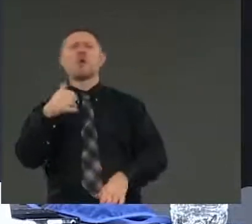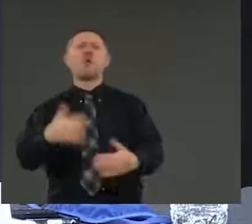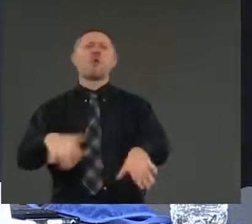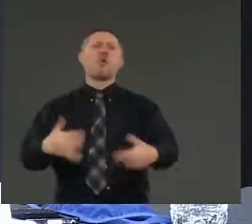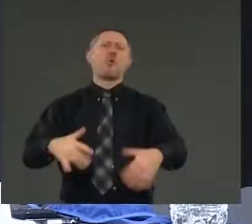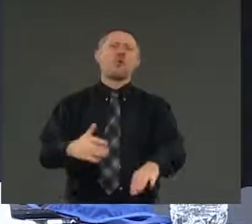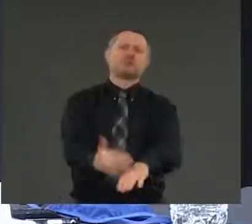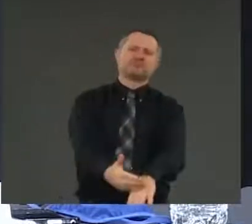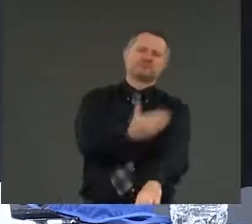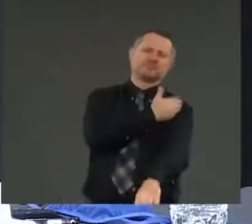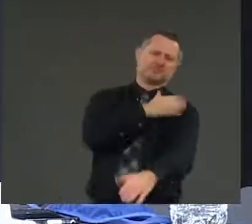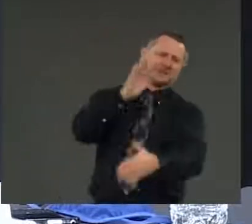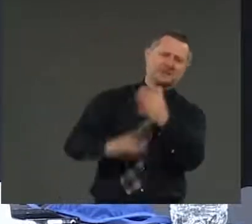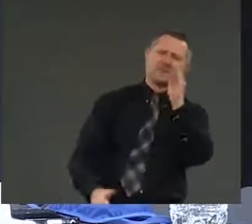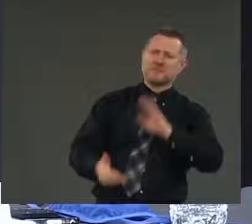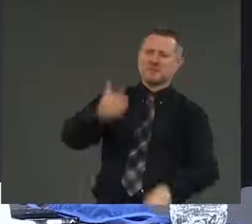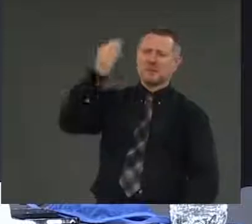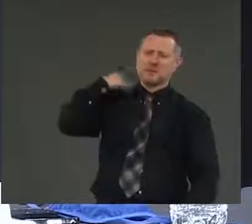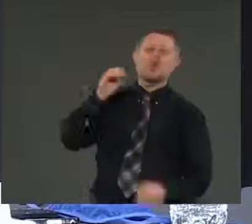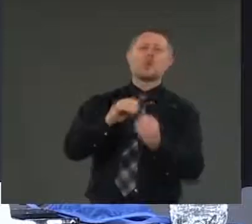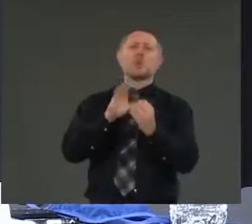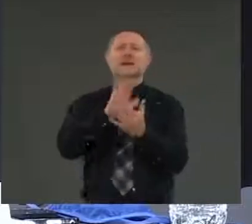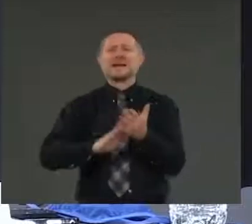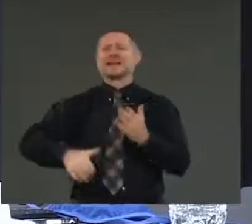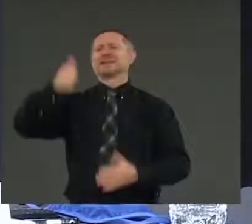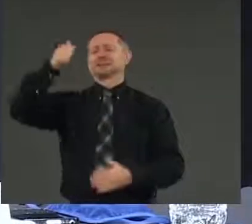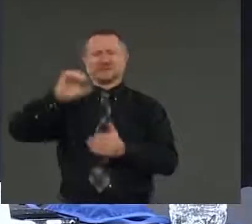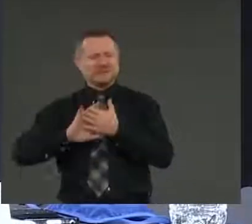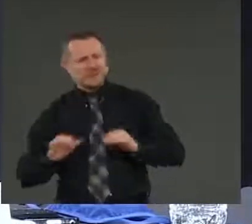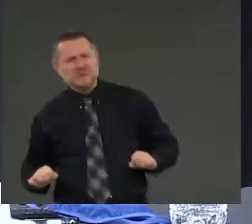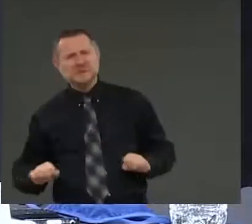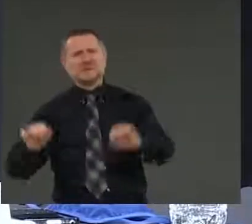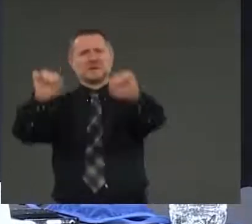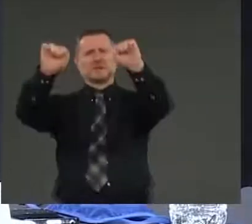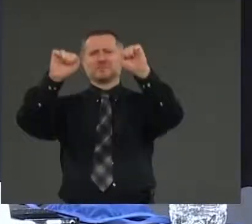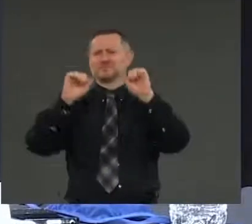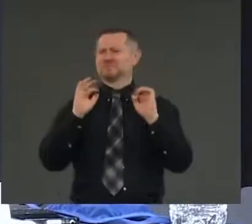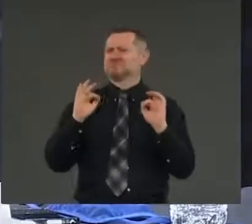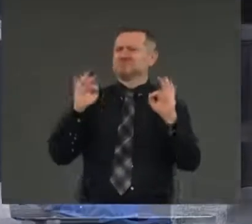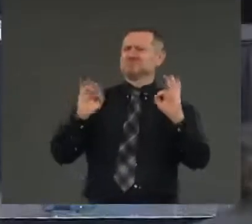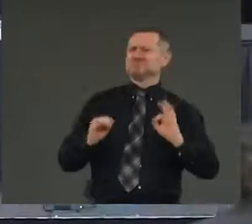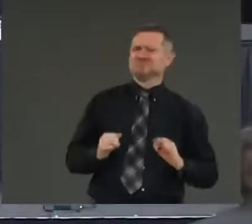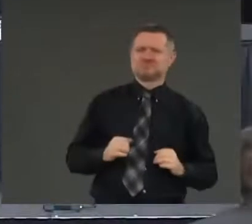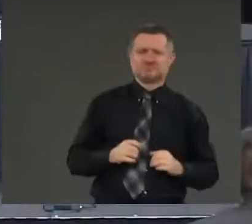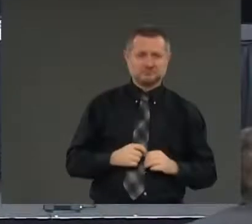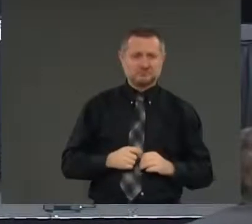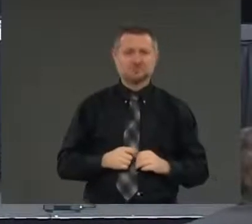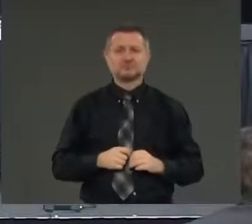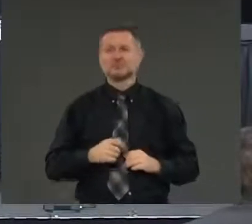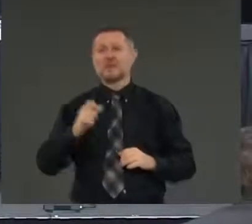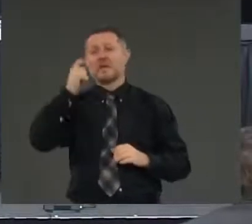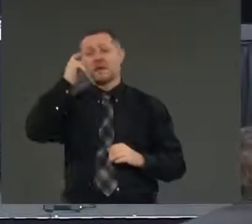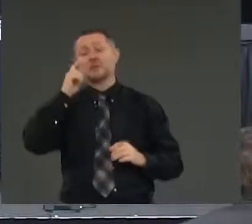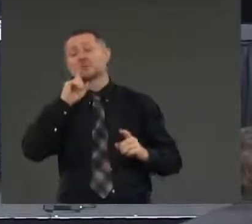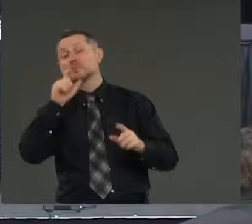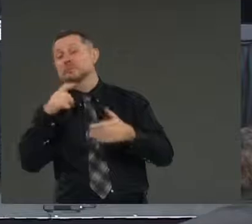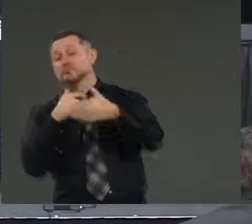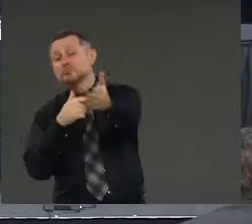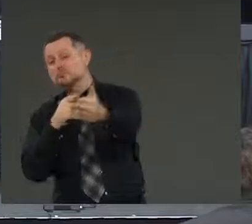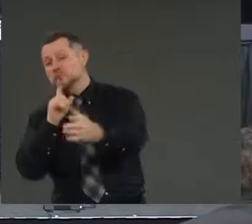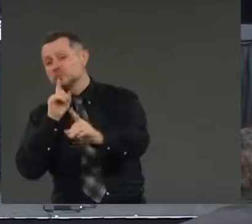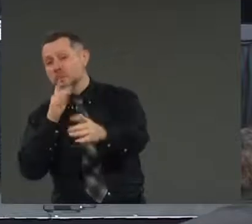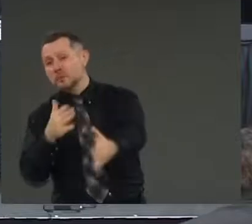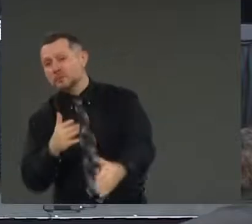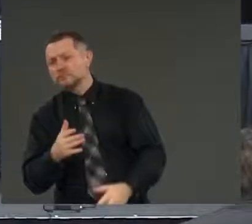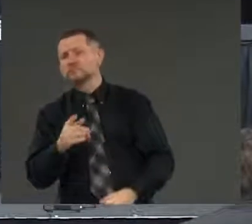before, cleaner than it was before, and safer than it was before we started in March. If you put someone on the platform and say,